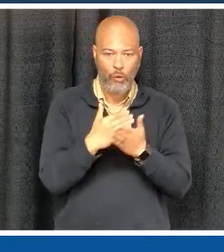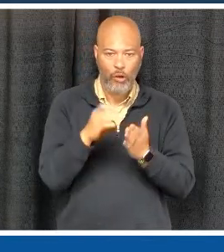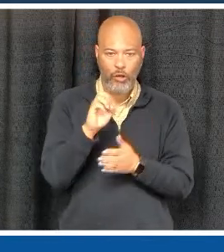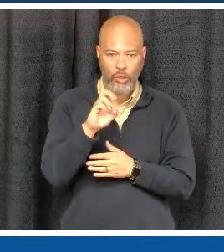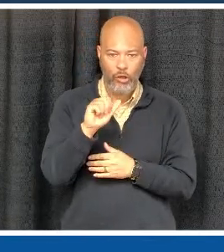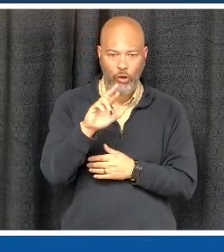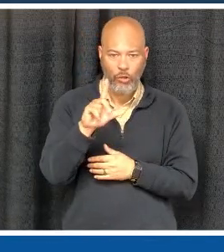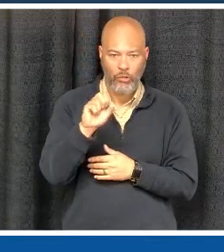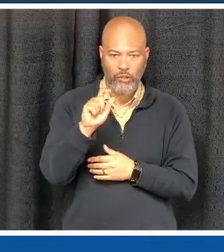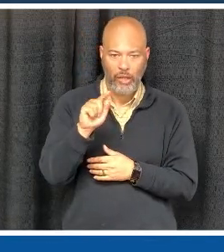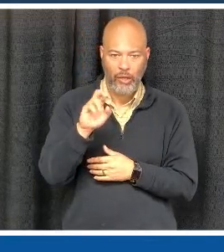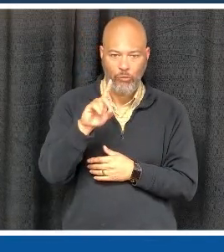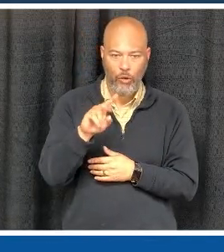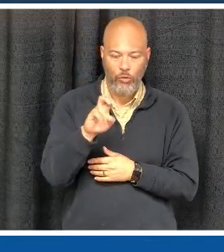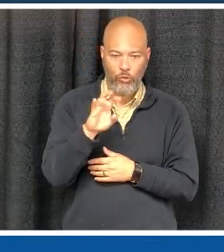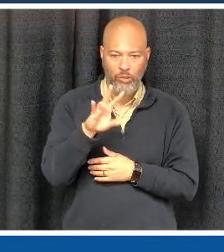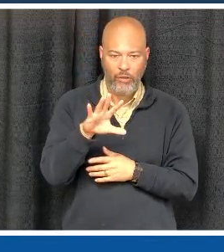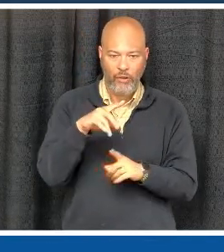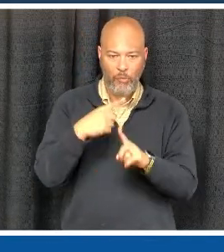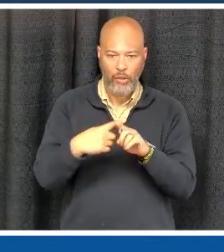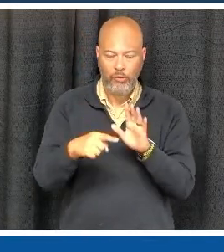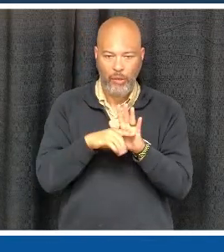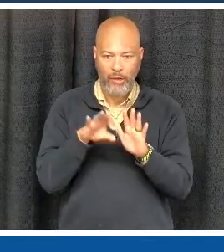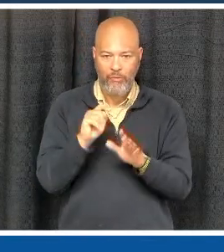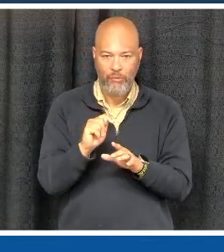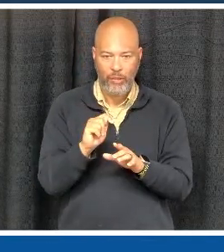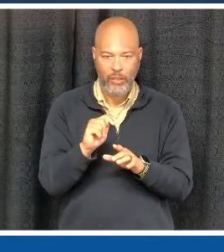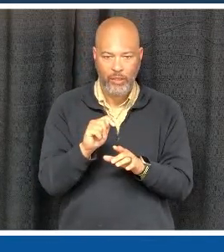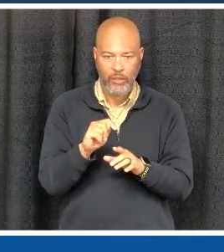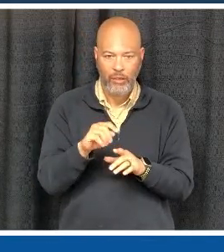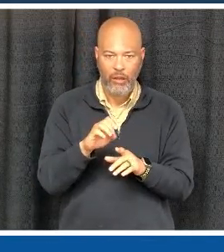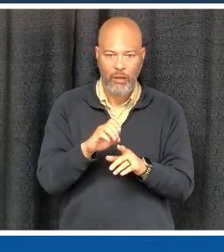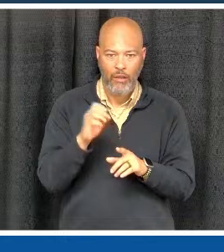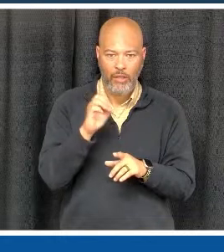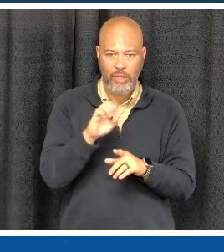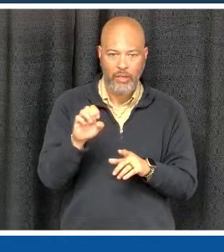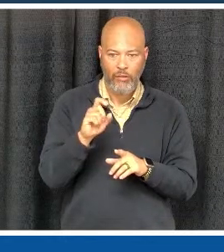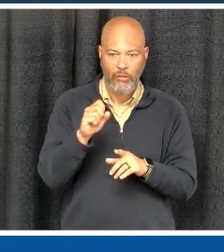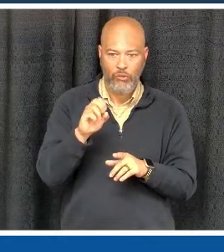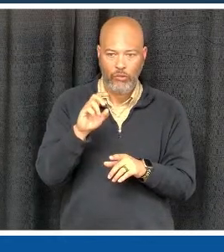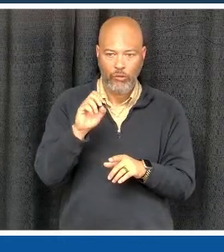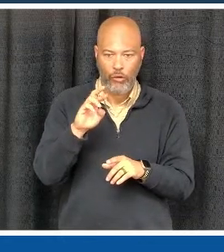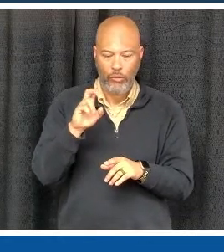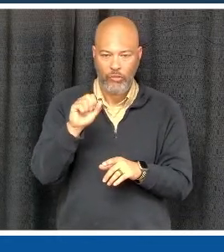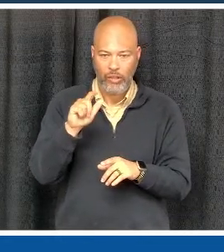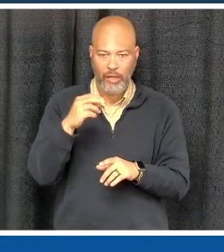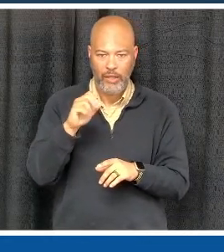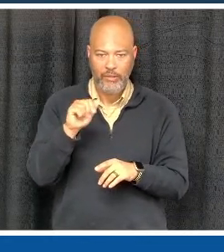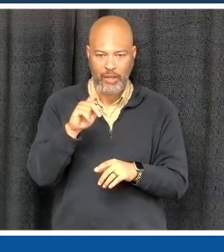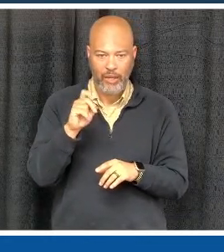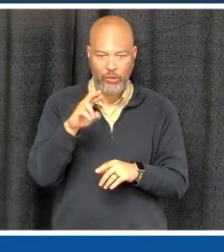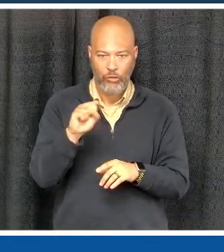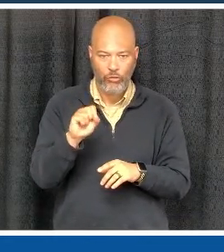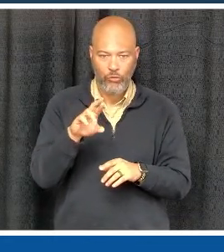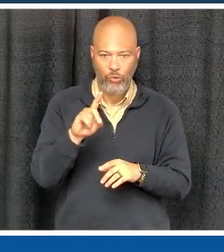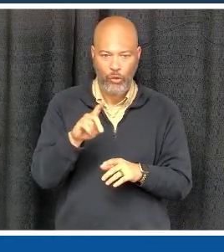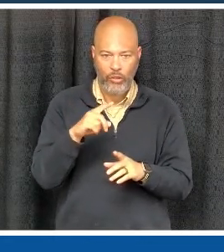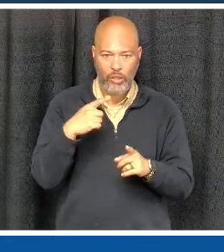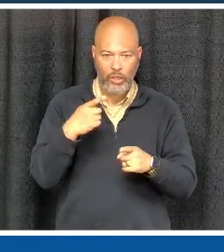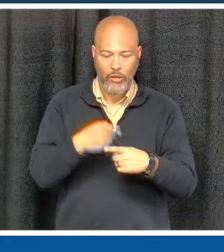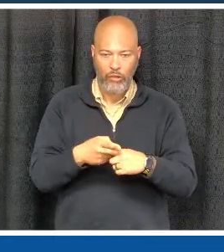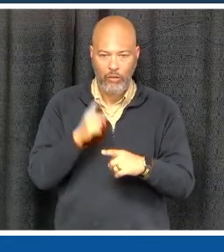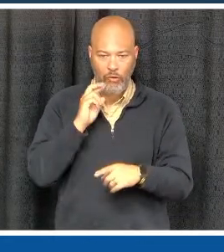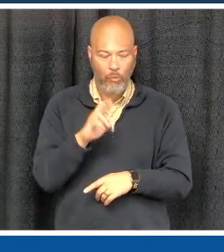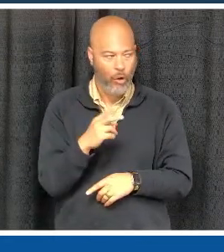Road, 275 plus or minus feet east of the Earl Slate Road and Sanders Road intersection from R1